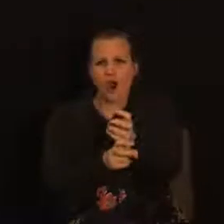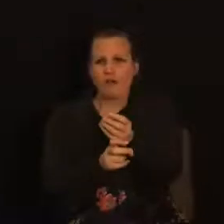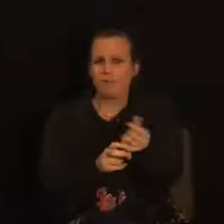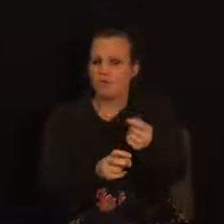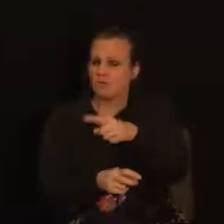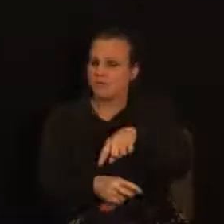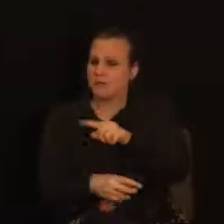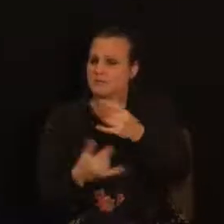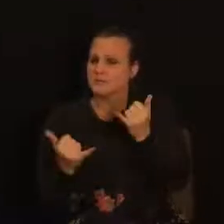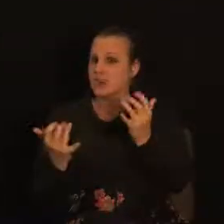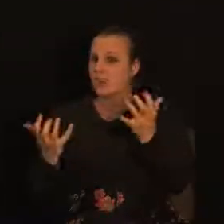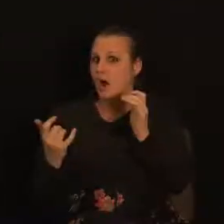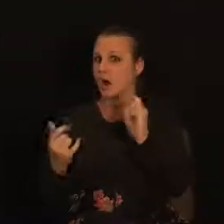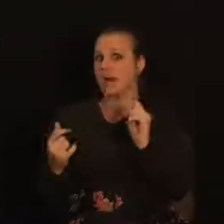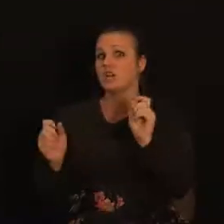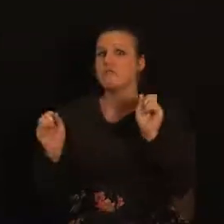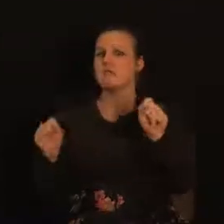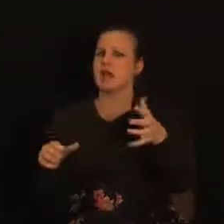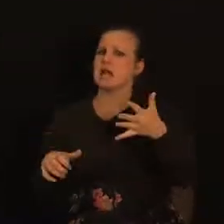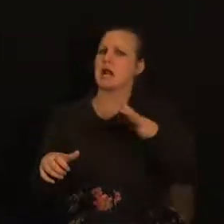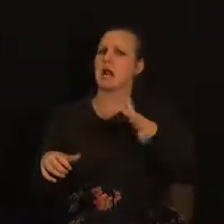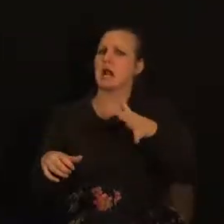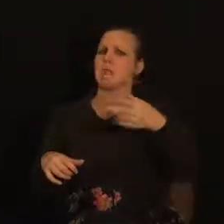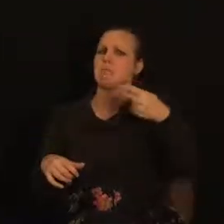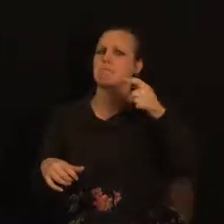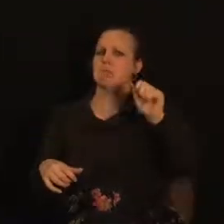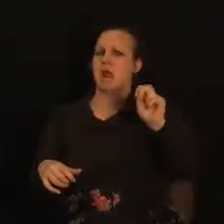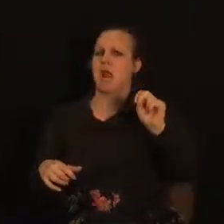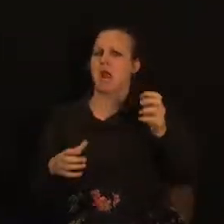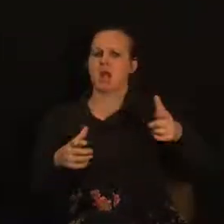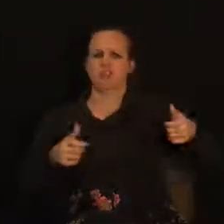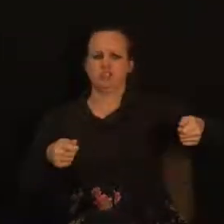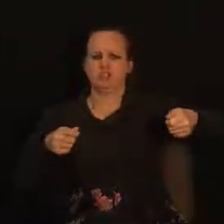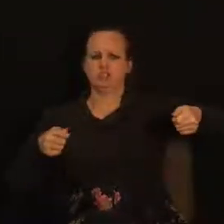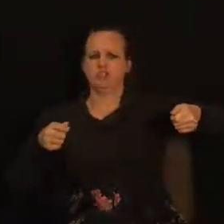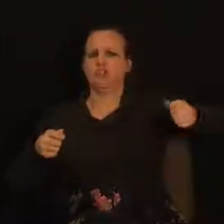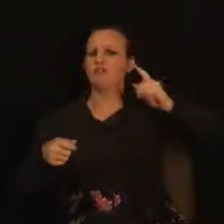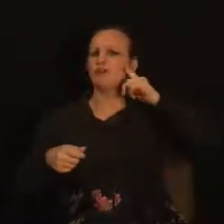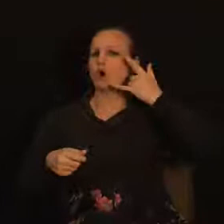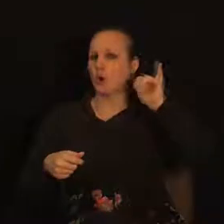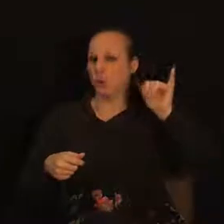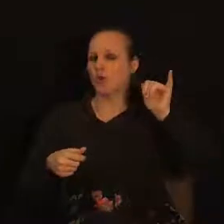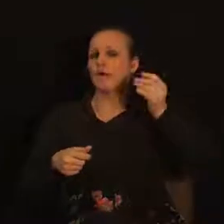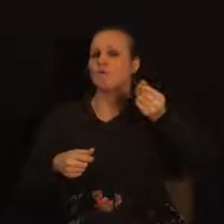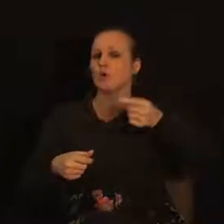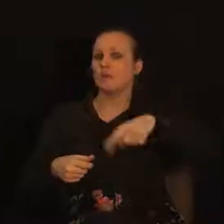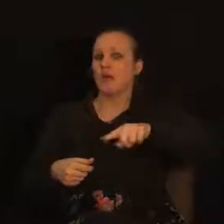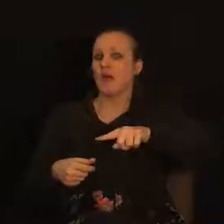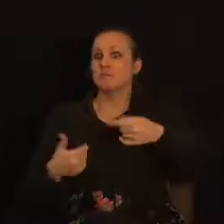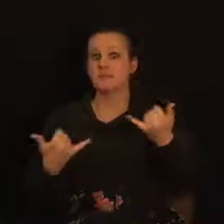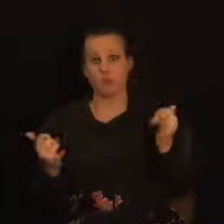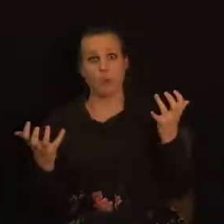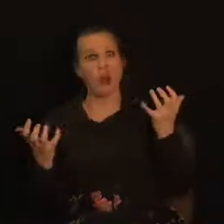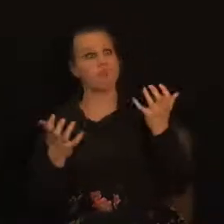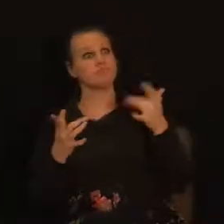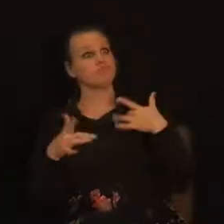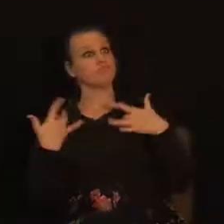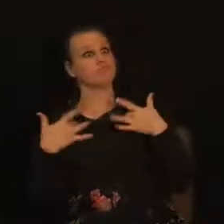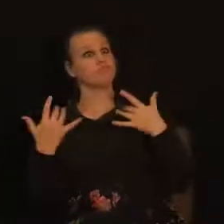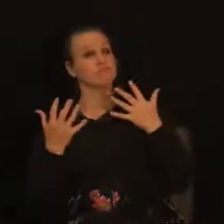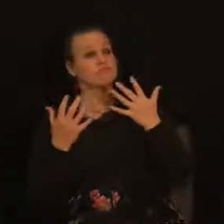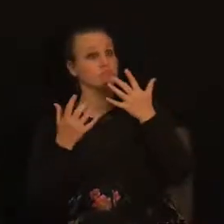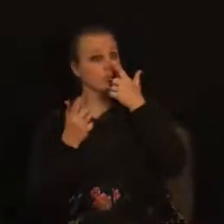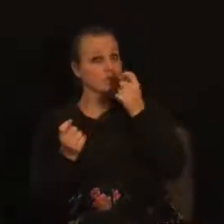because you can still kind of pan for gold. A couple of them still wanted to do that. And the rest of us were like, we're